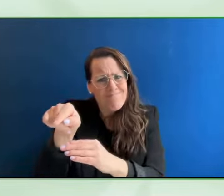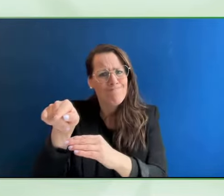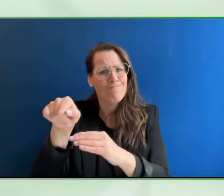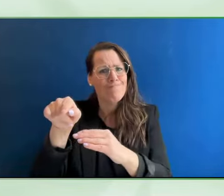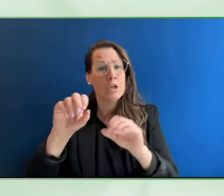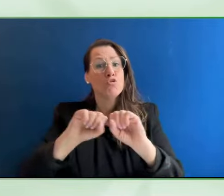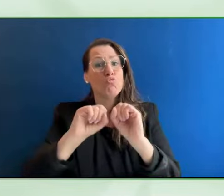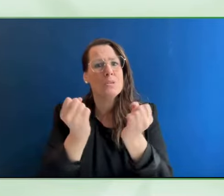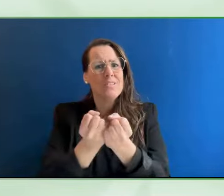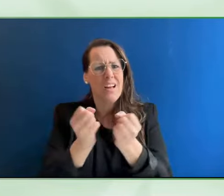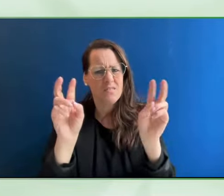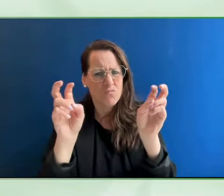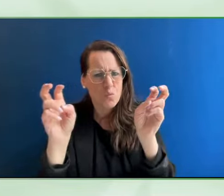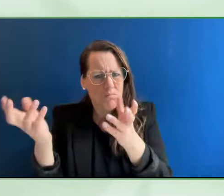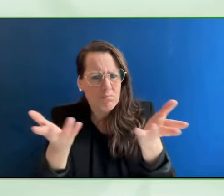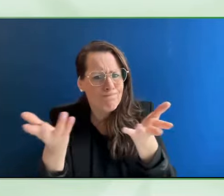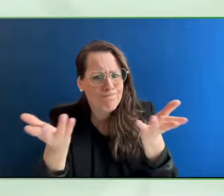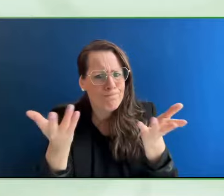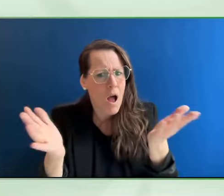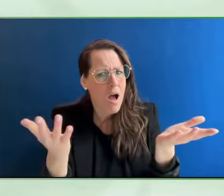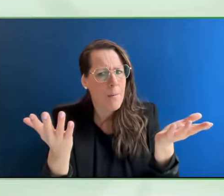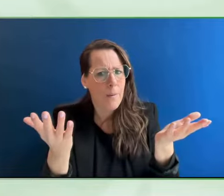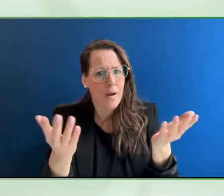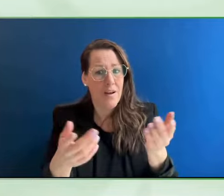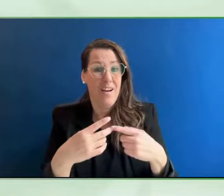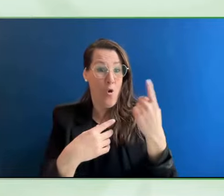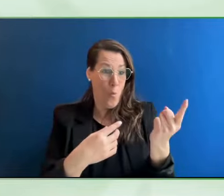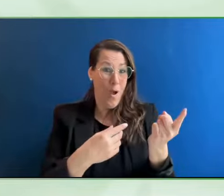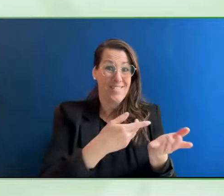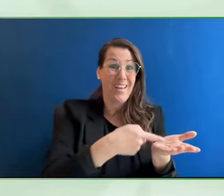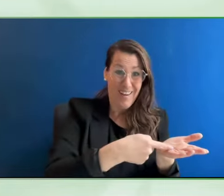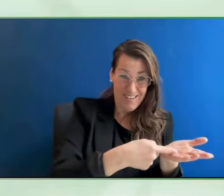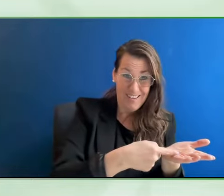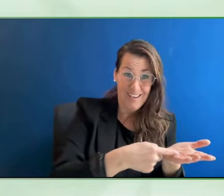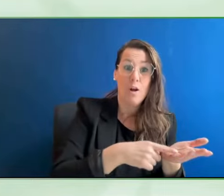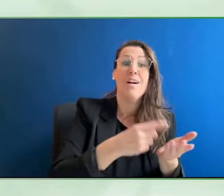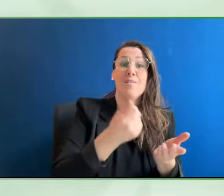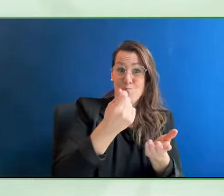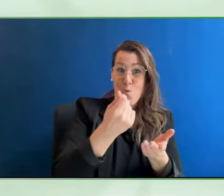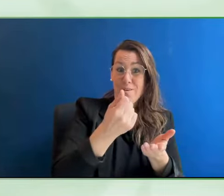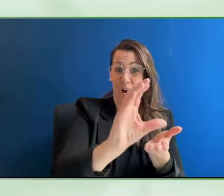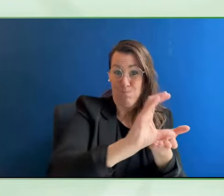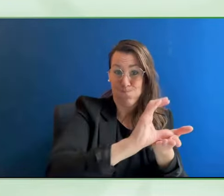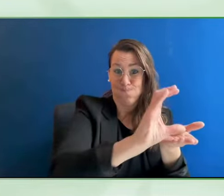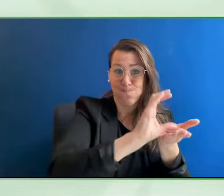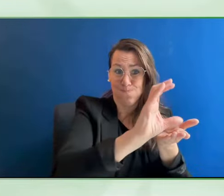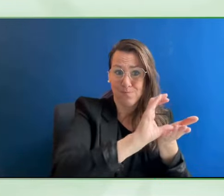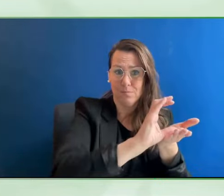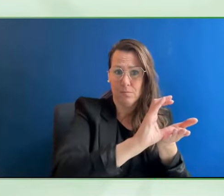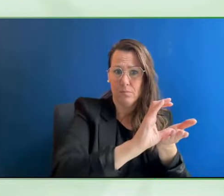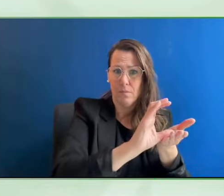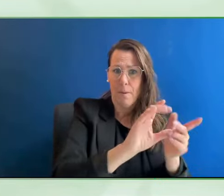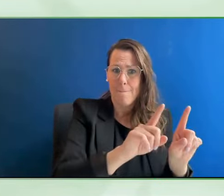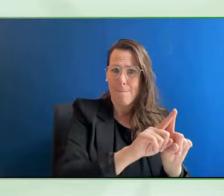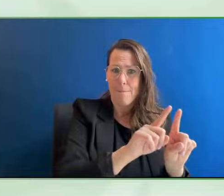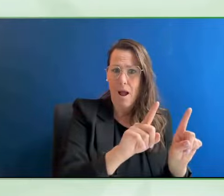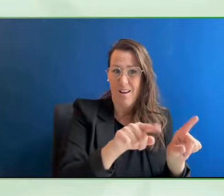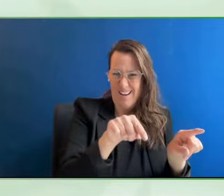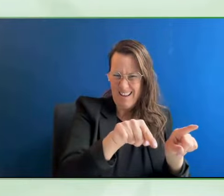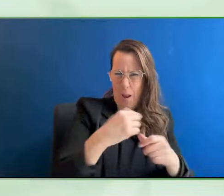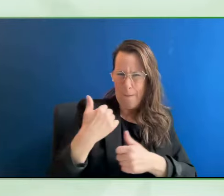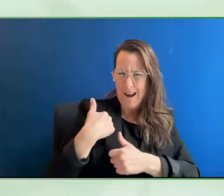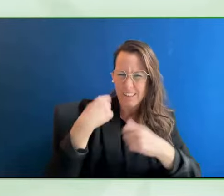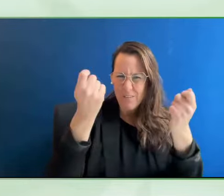the highlight of the year, but also in November the gala for Licht ins Dunkel, where many popular singers from Austria are